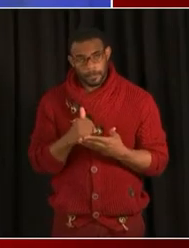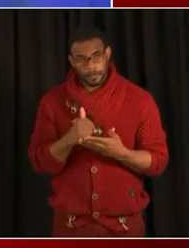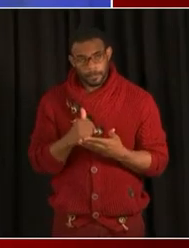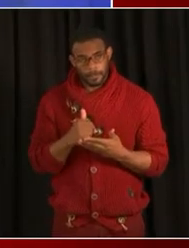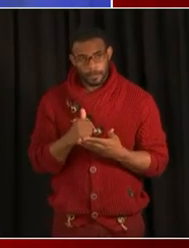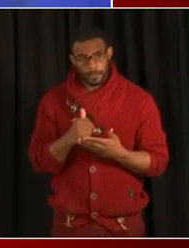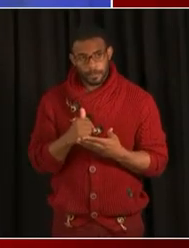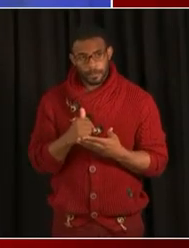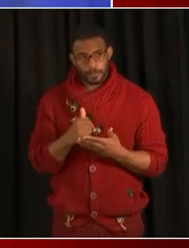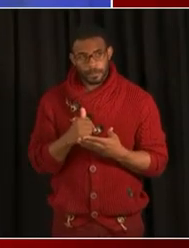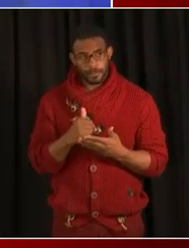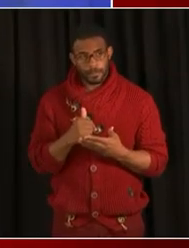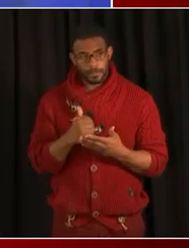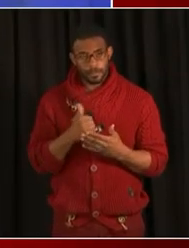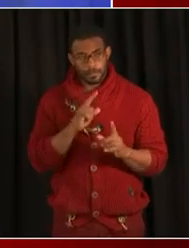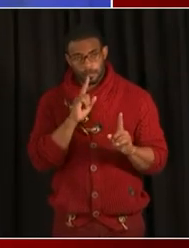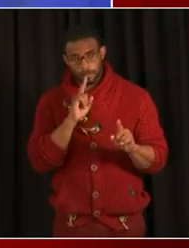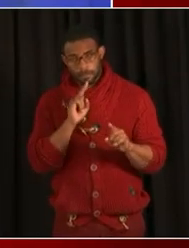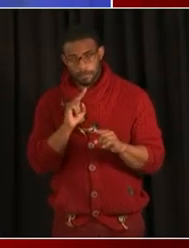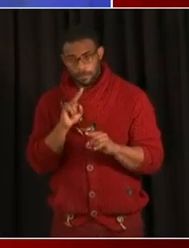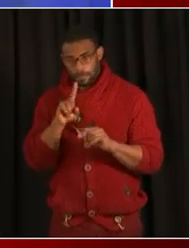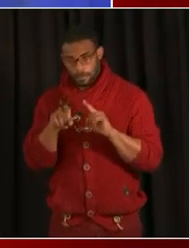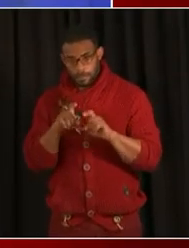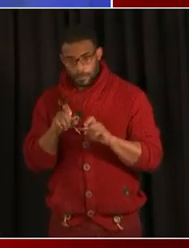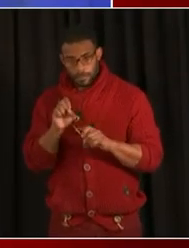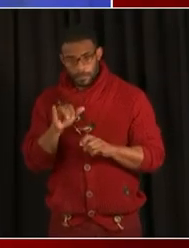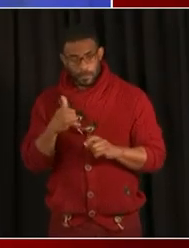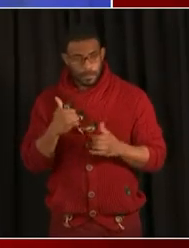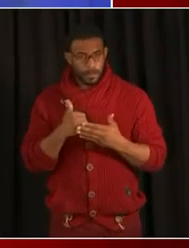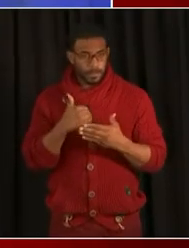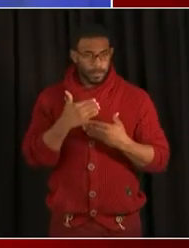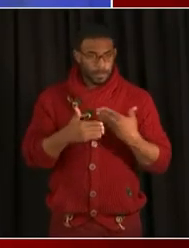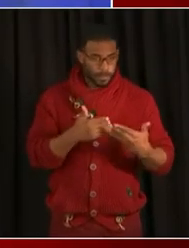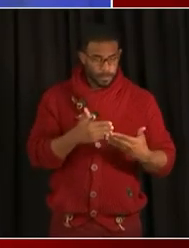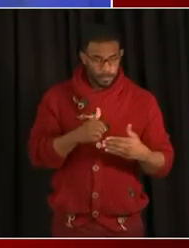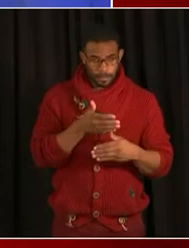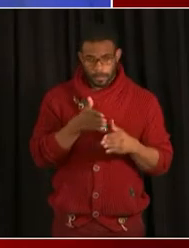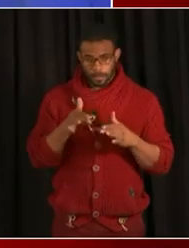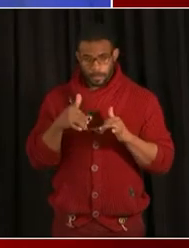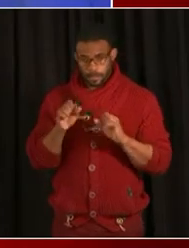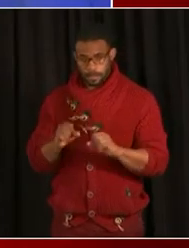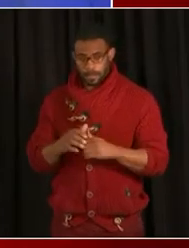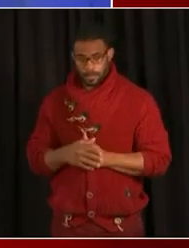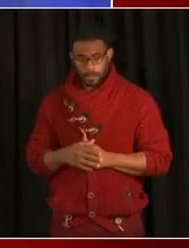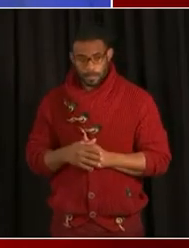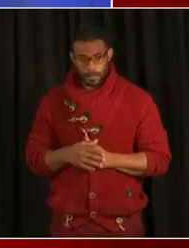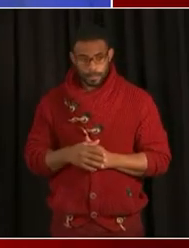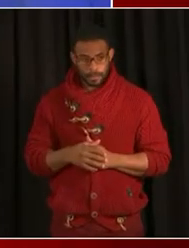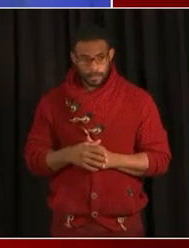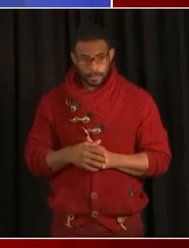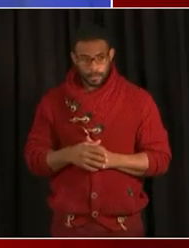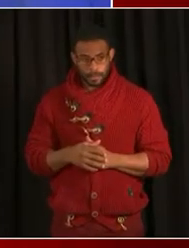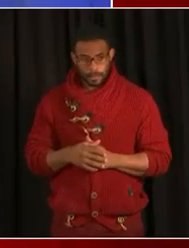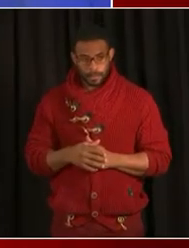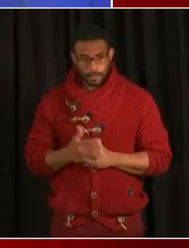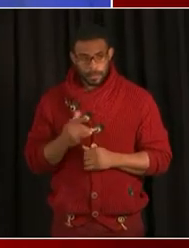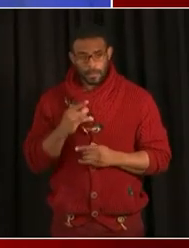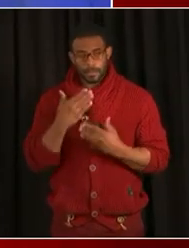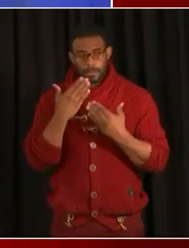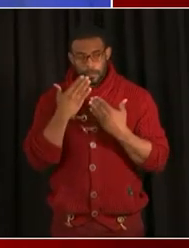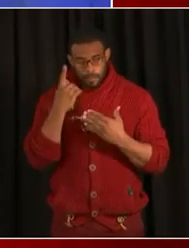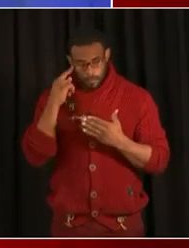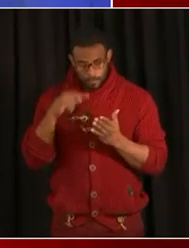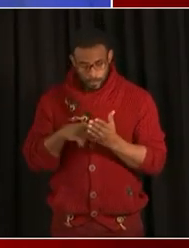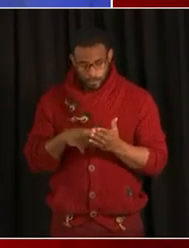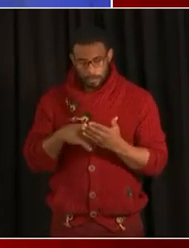help and answer questions so that we can help the process in any way that we can. But we do